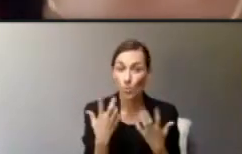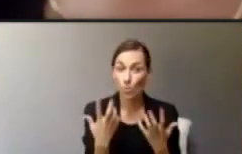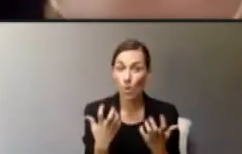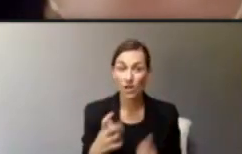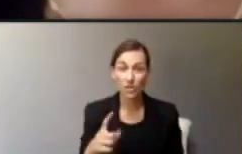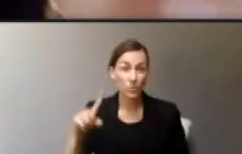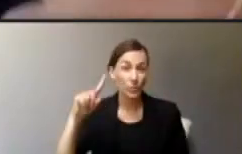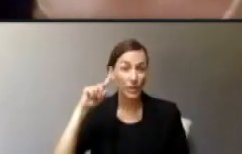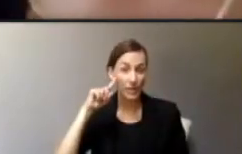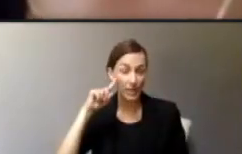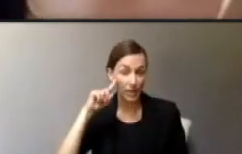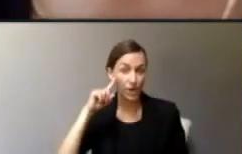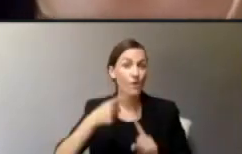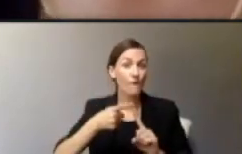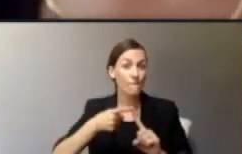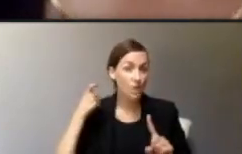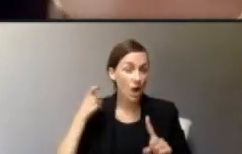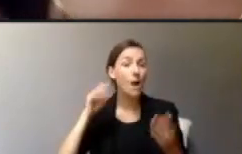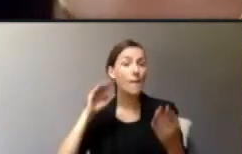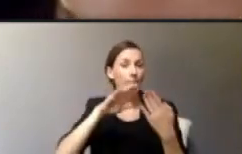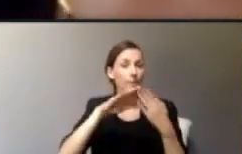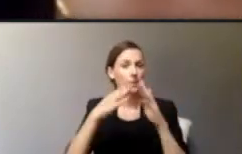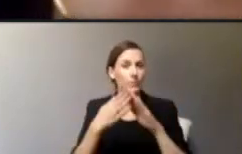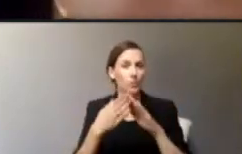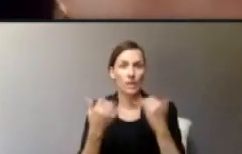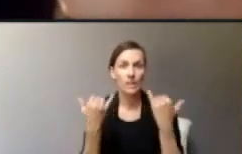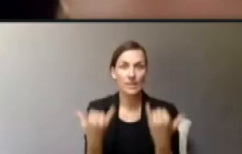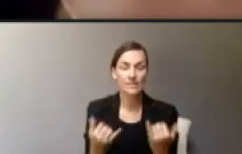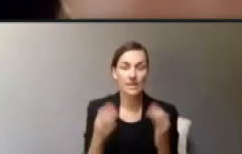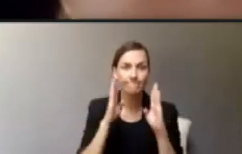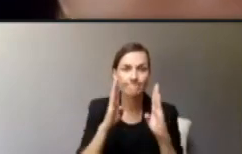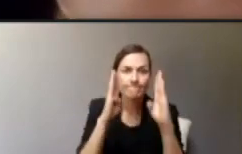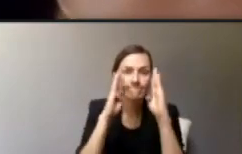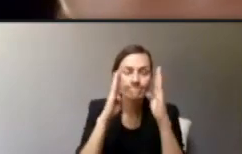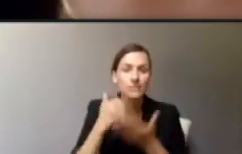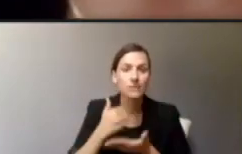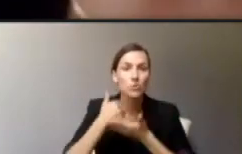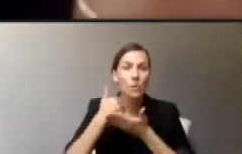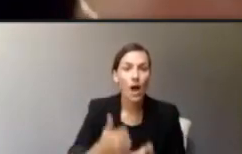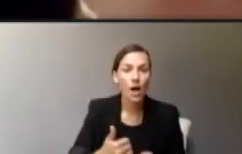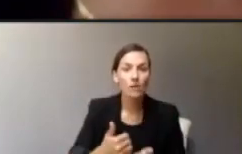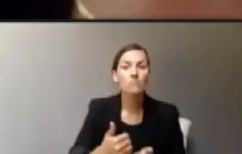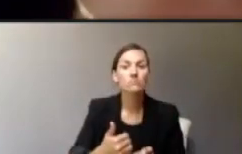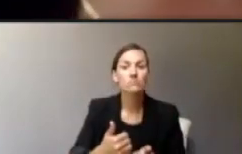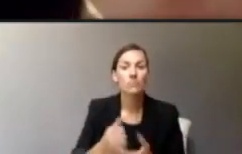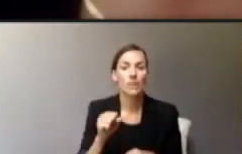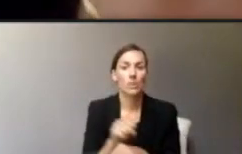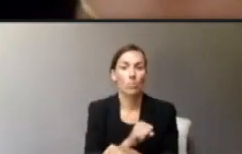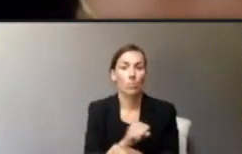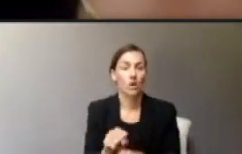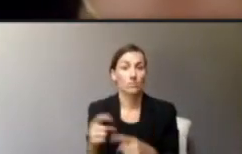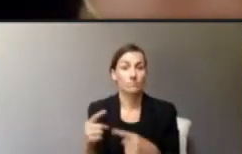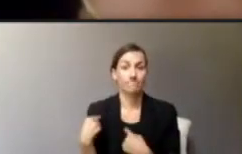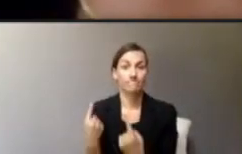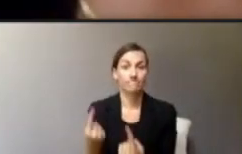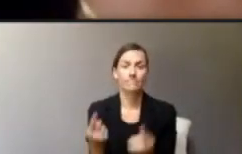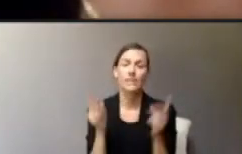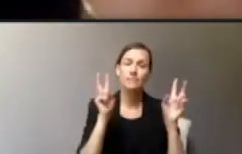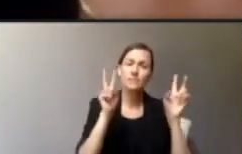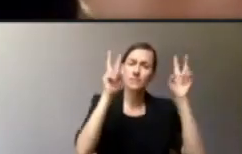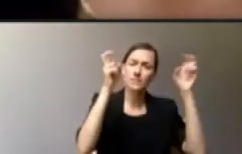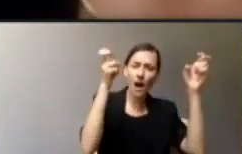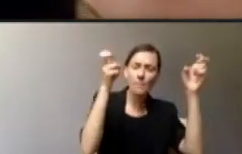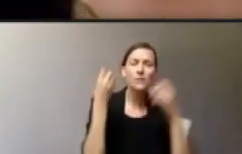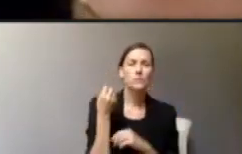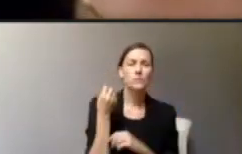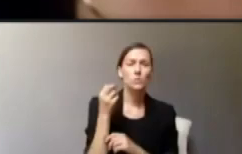the community that is listening now to help inform the work that we have? What are some topics or either